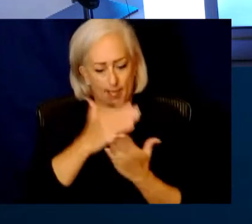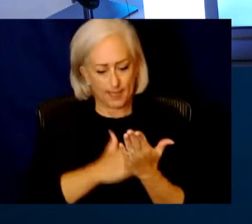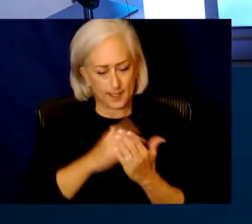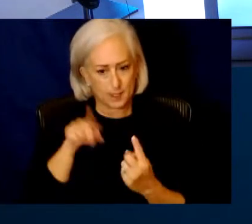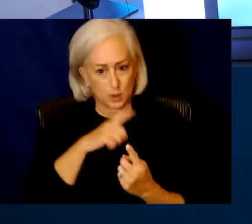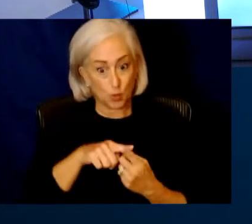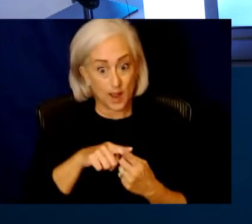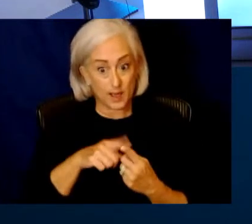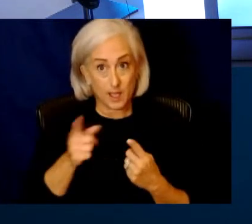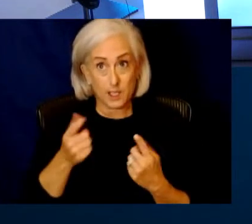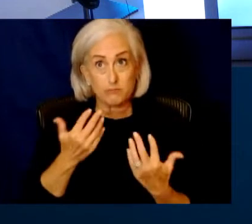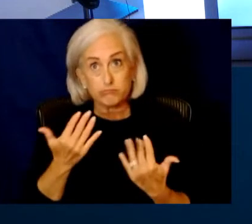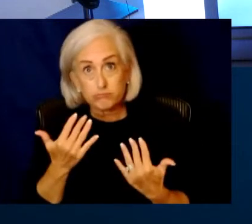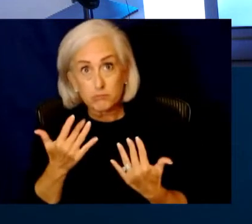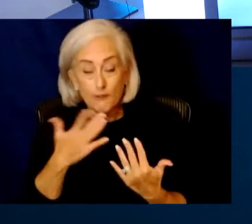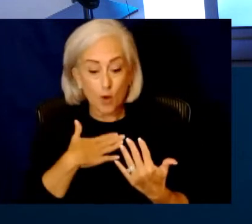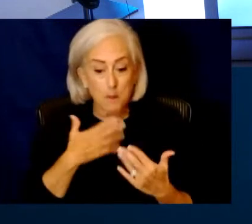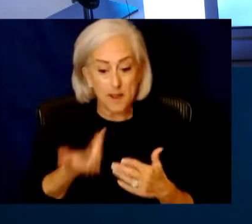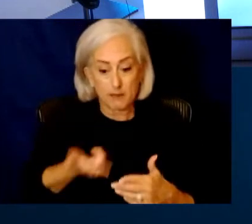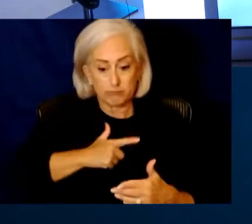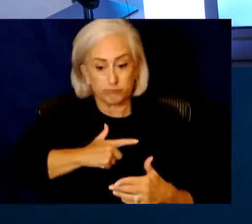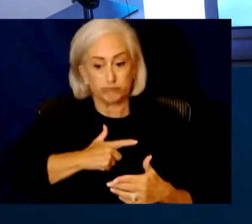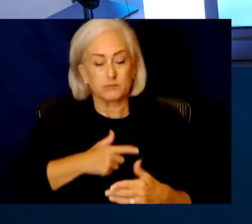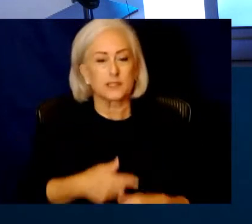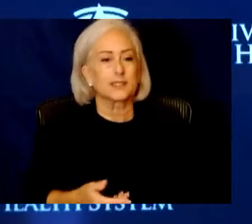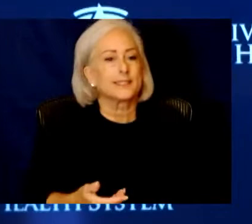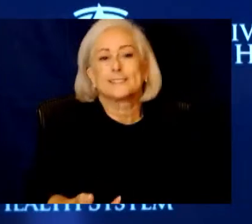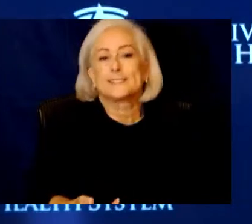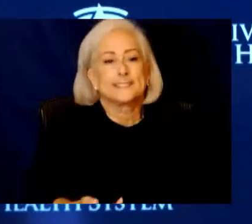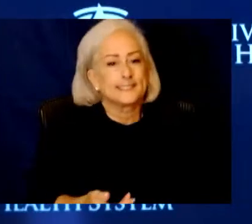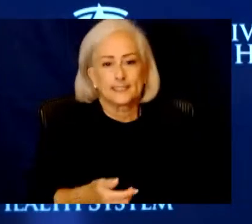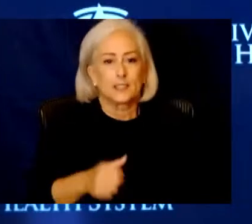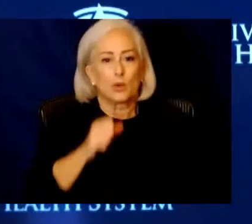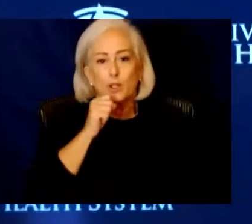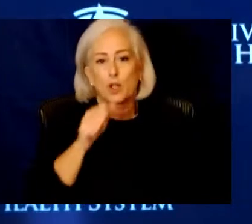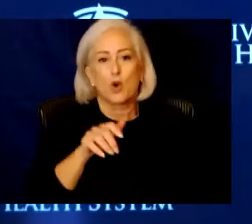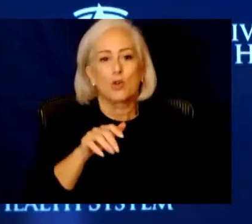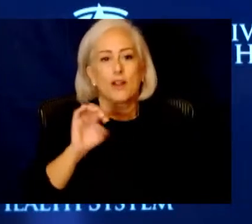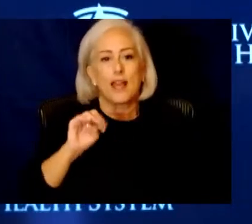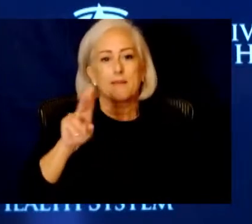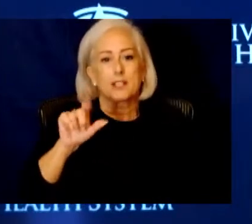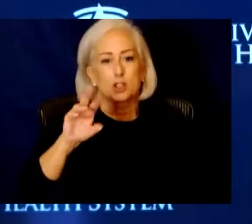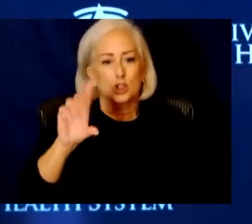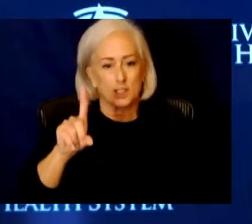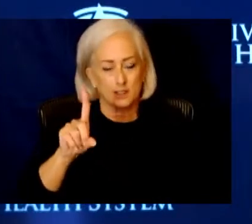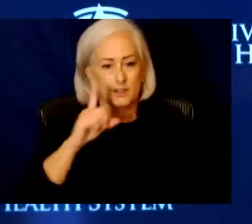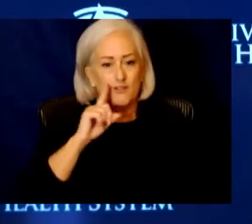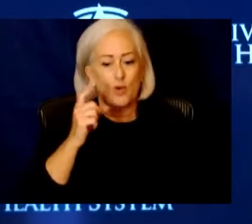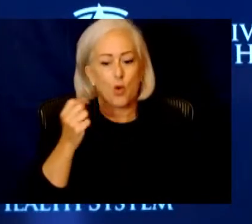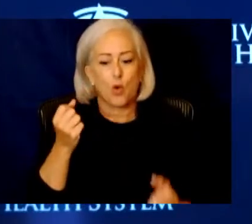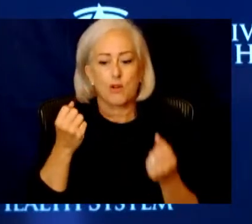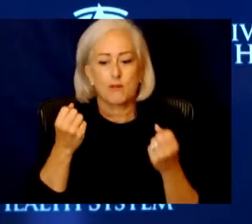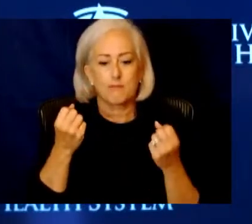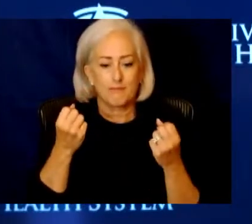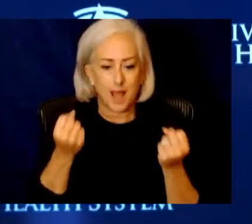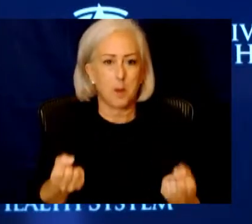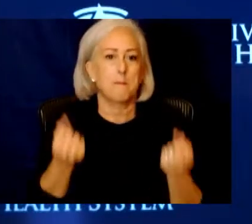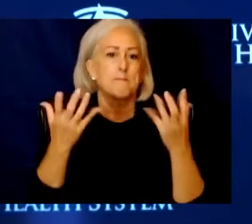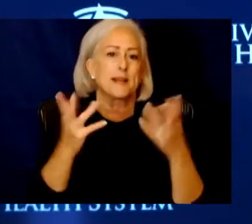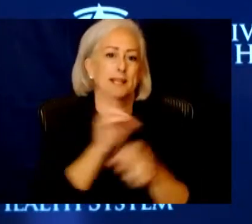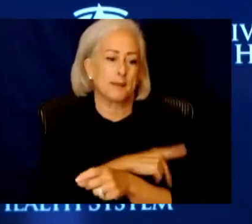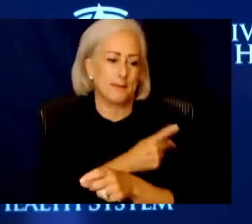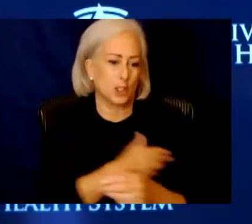up? Yeah, I think the problem is we don't have enough Evusheld for the number of patients we have to give it, because we have a lot of folks who've been transplanted, whether